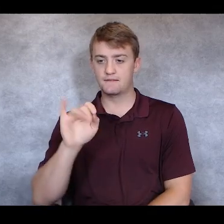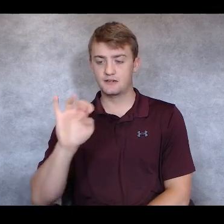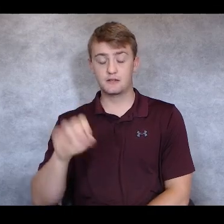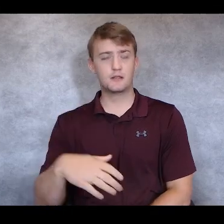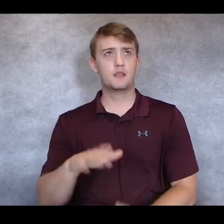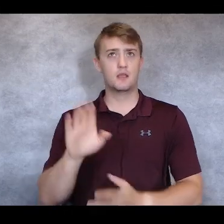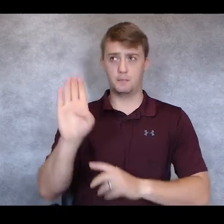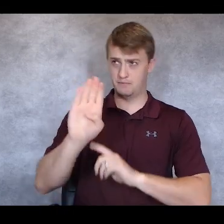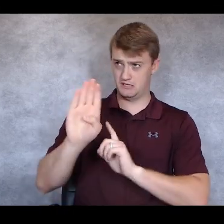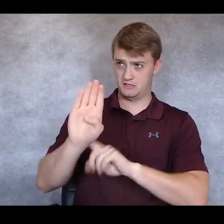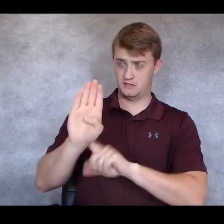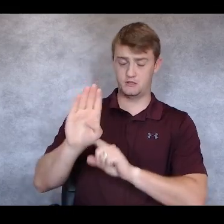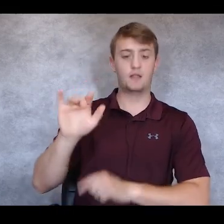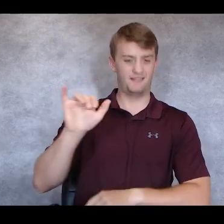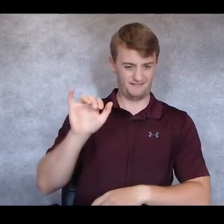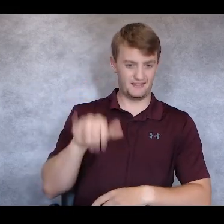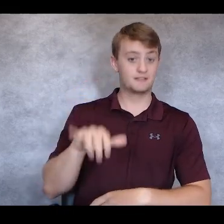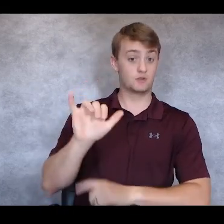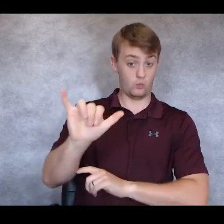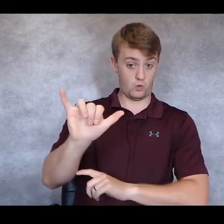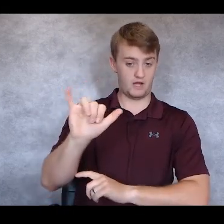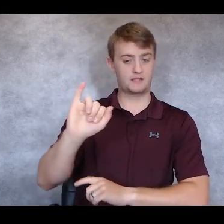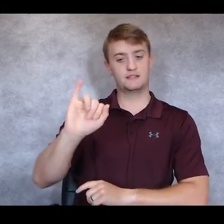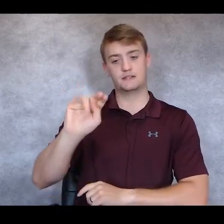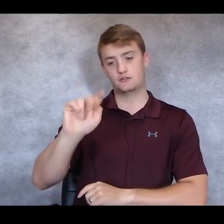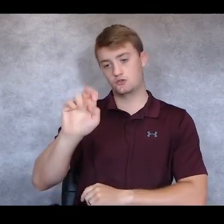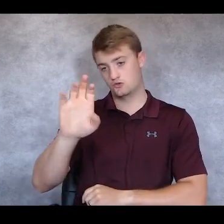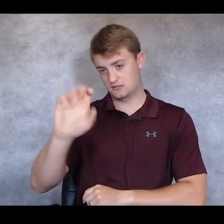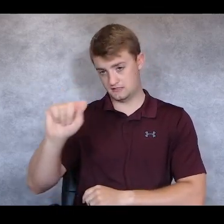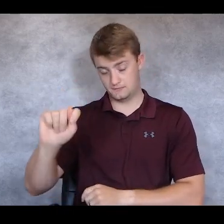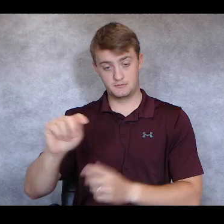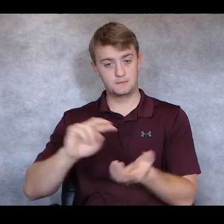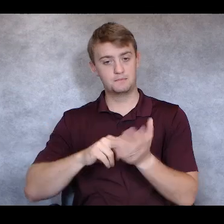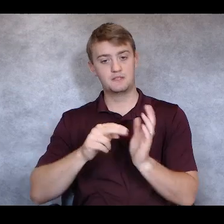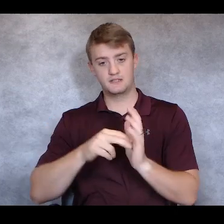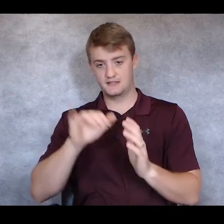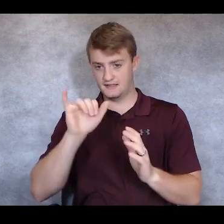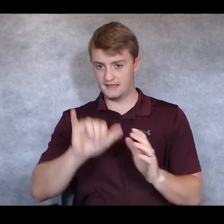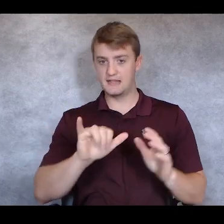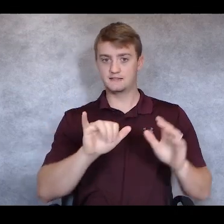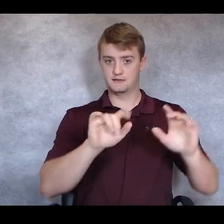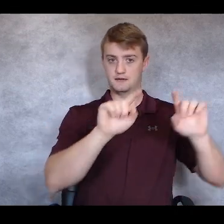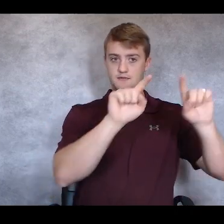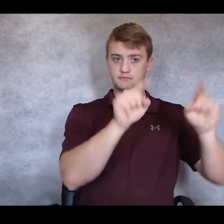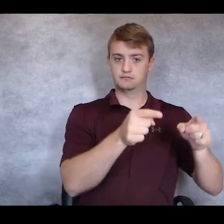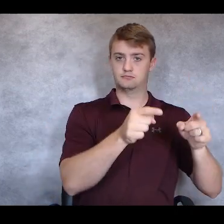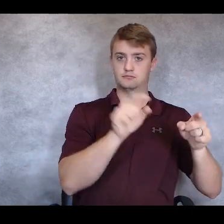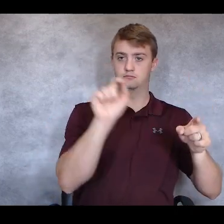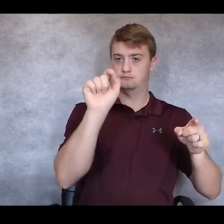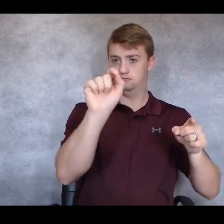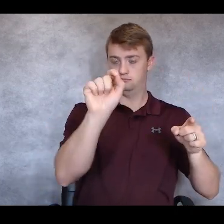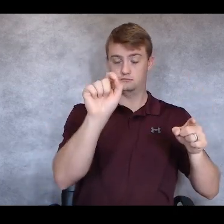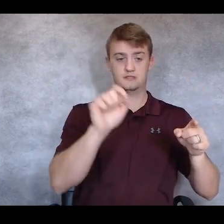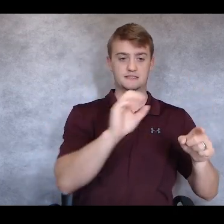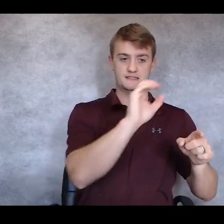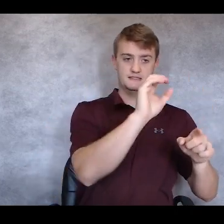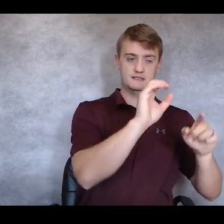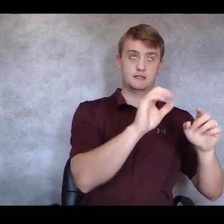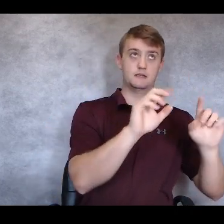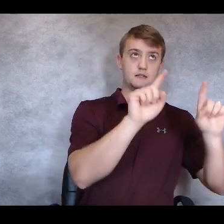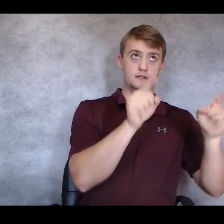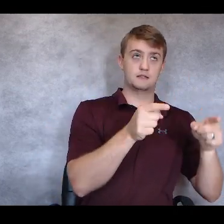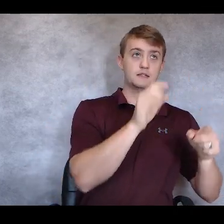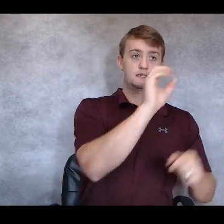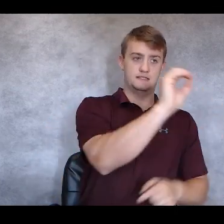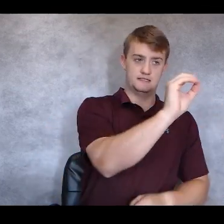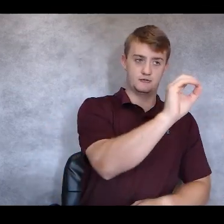And the B is the y-intercept. Mm-hmm. So that would be the coordinates of